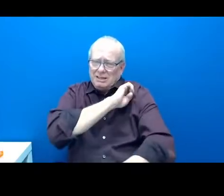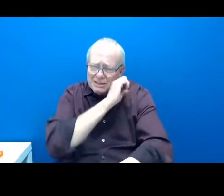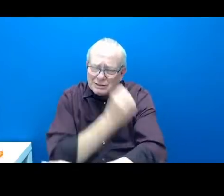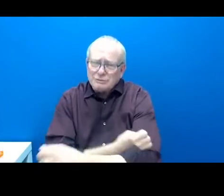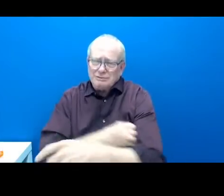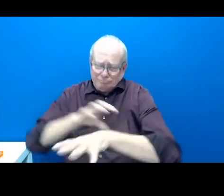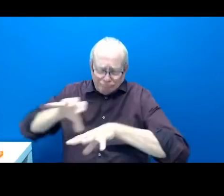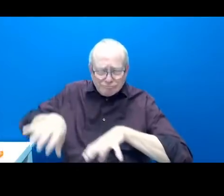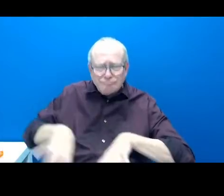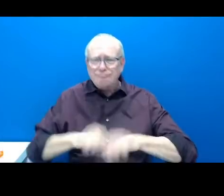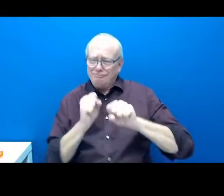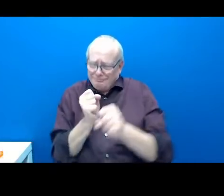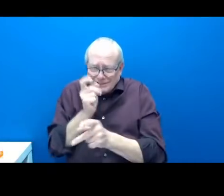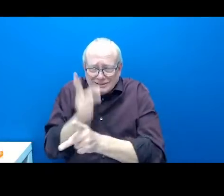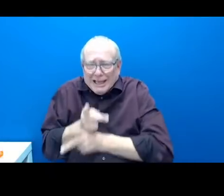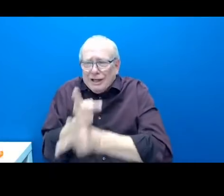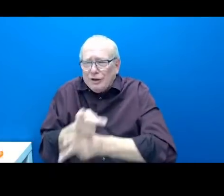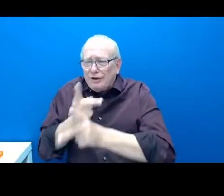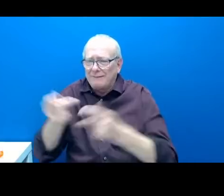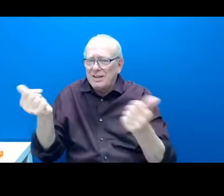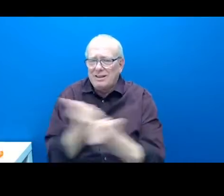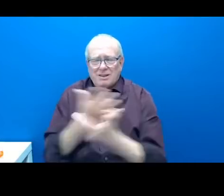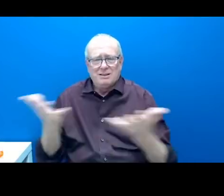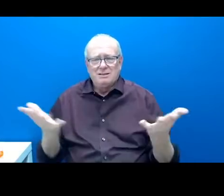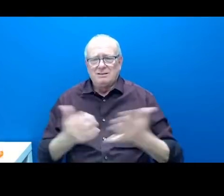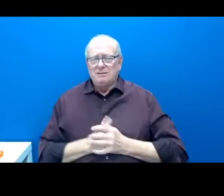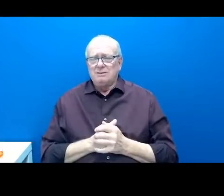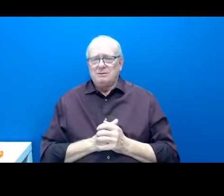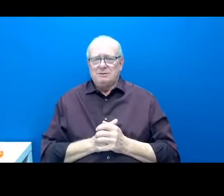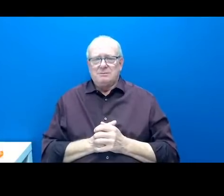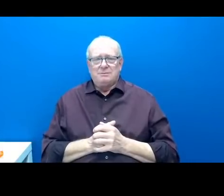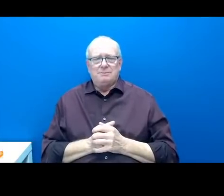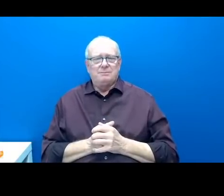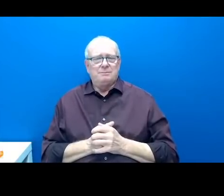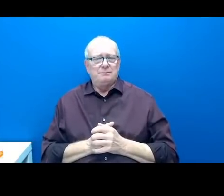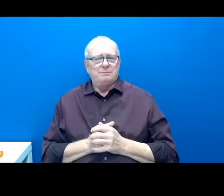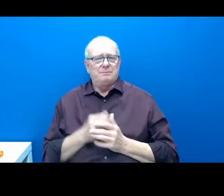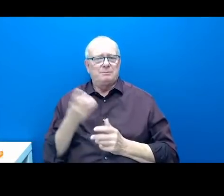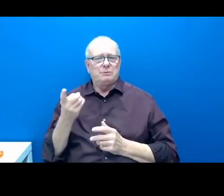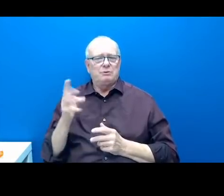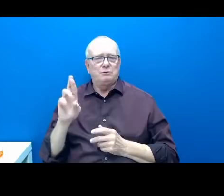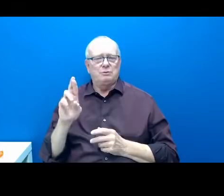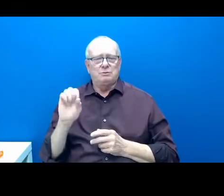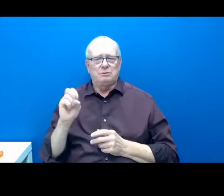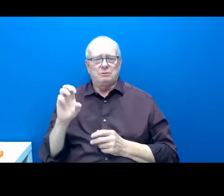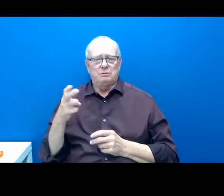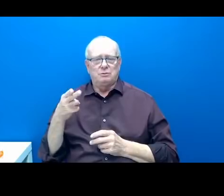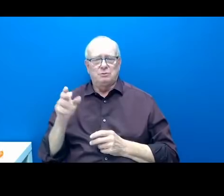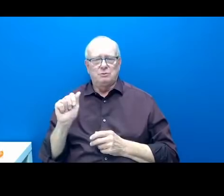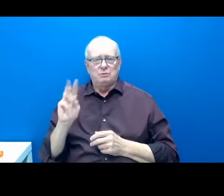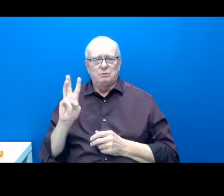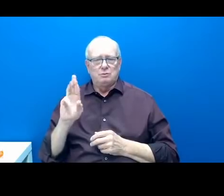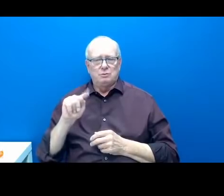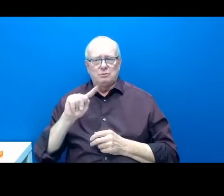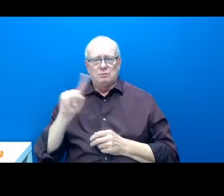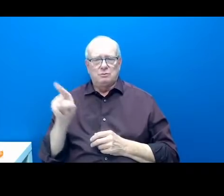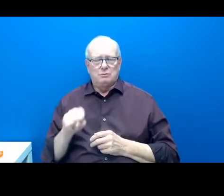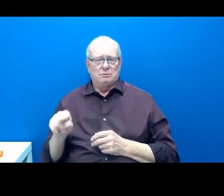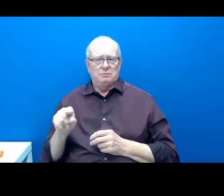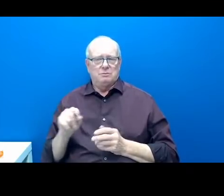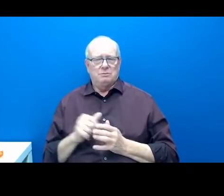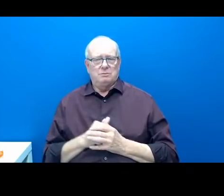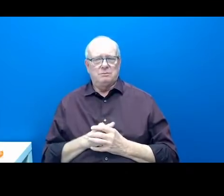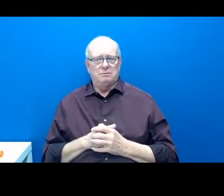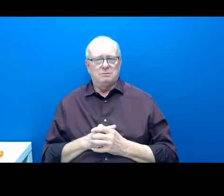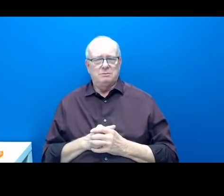everybody. So again, I'm going to echo everybody else and just